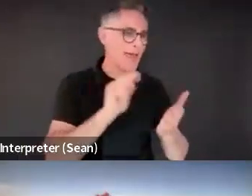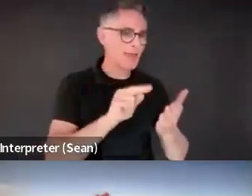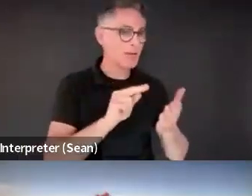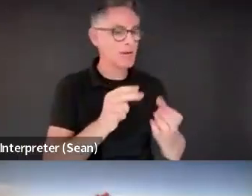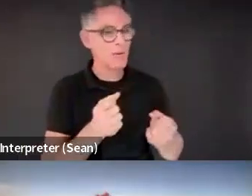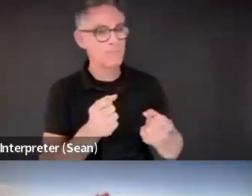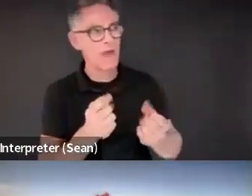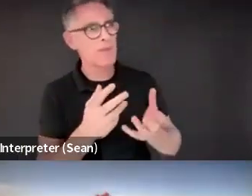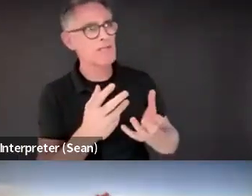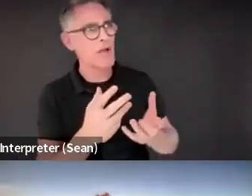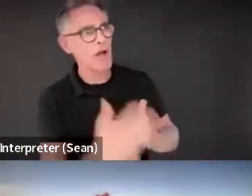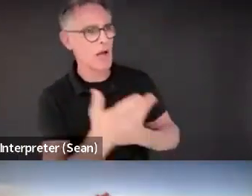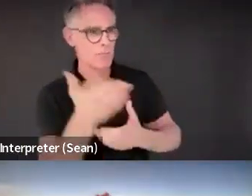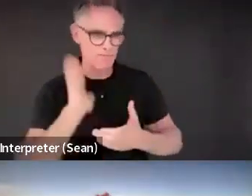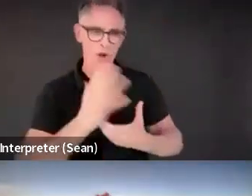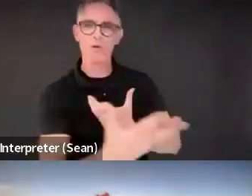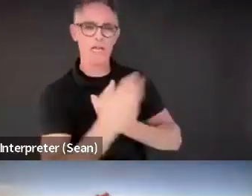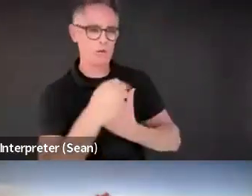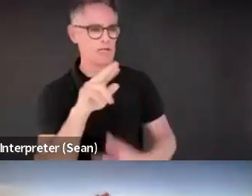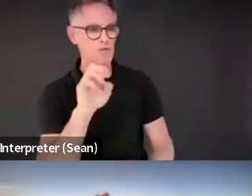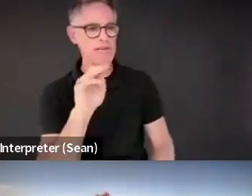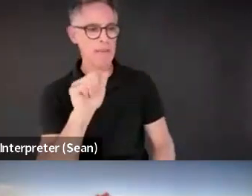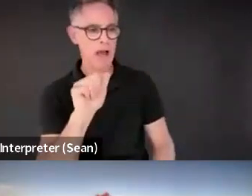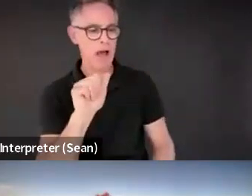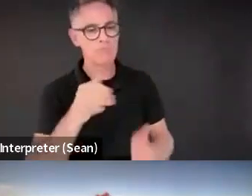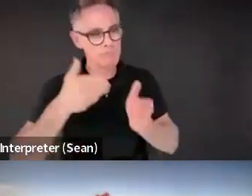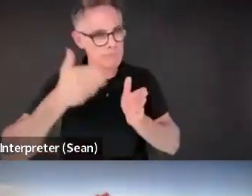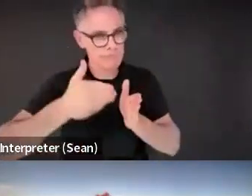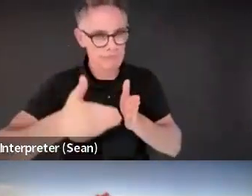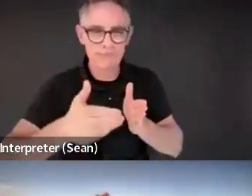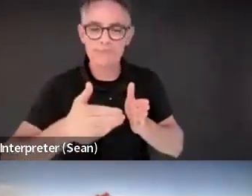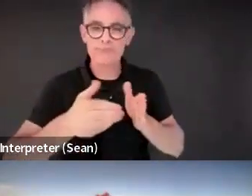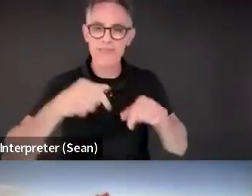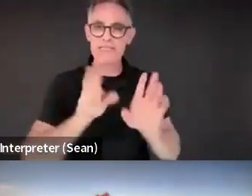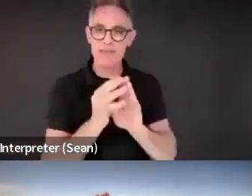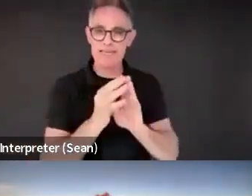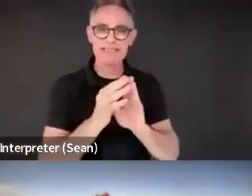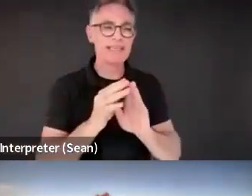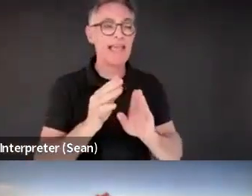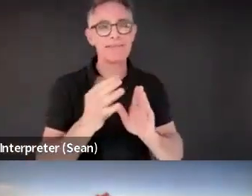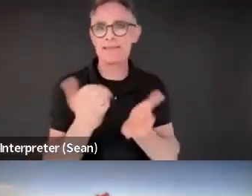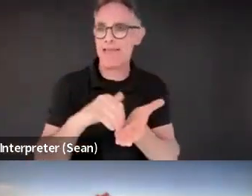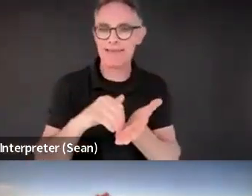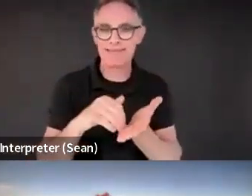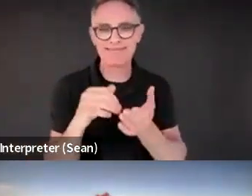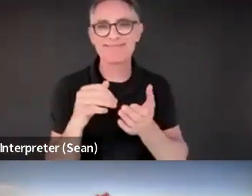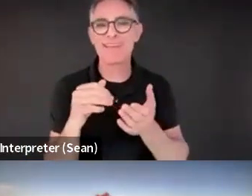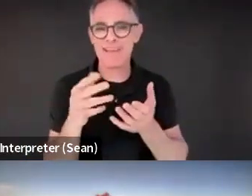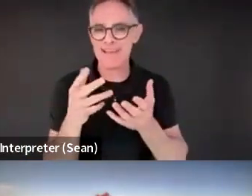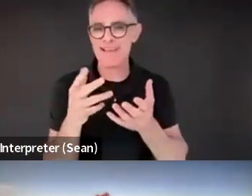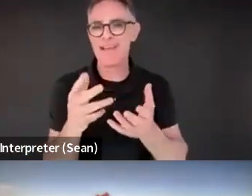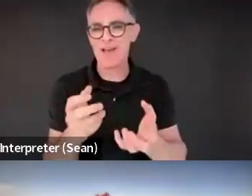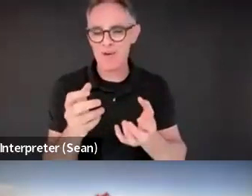included REMA very regularly in these meetings at the beginning of them. And once again, I just really want to be able to